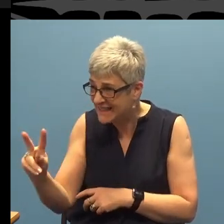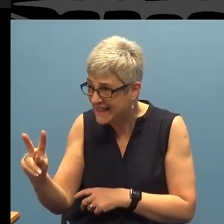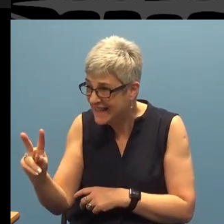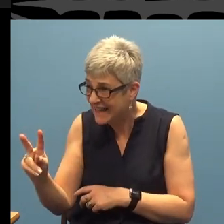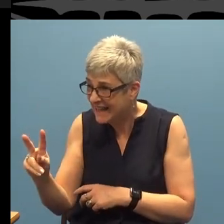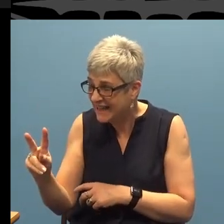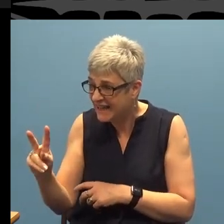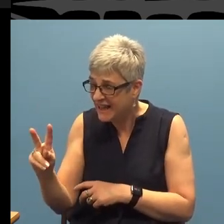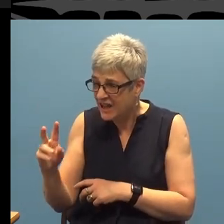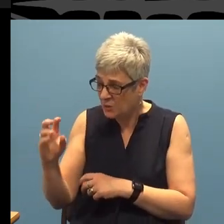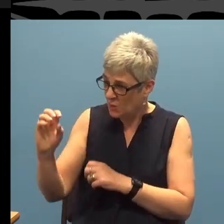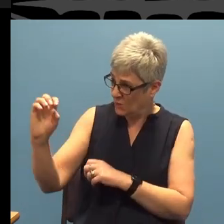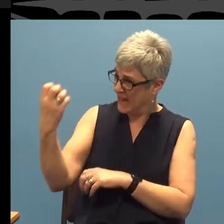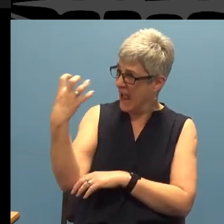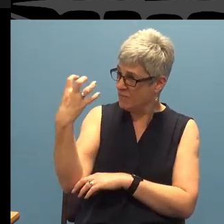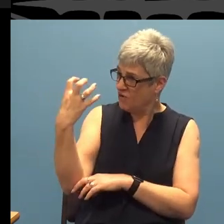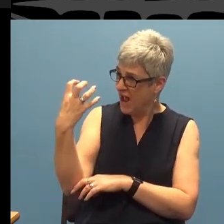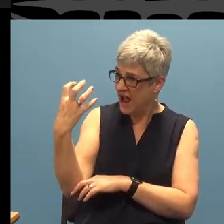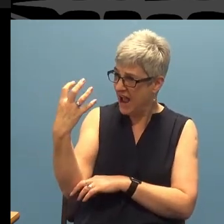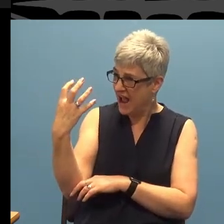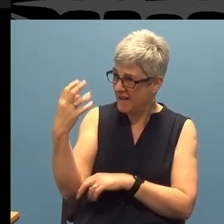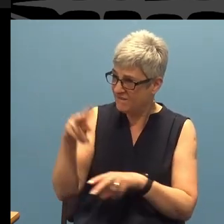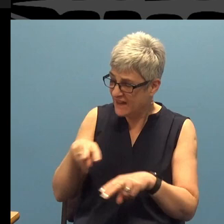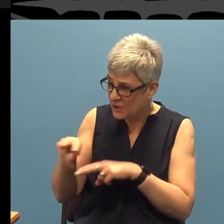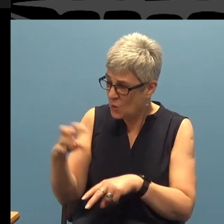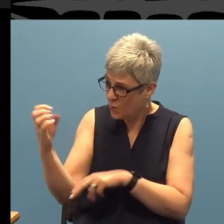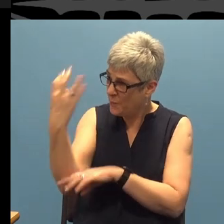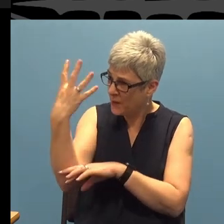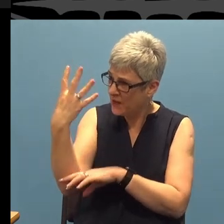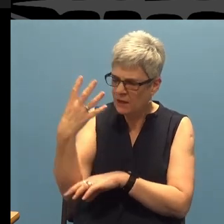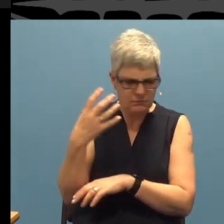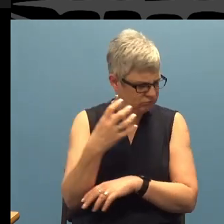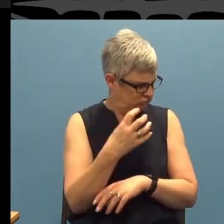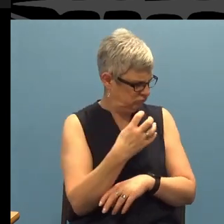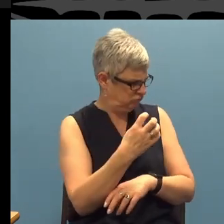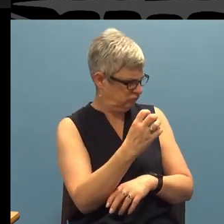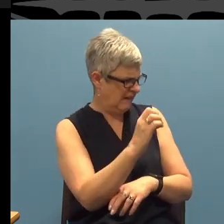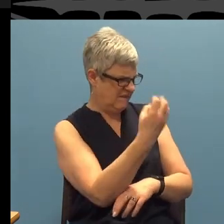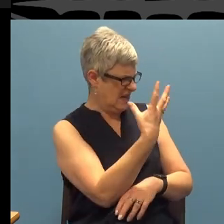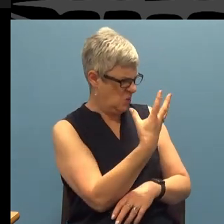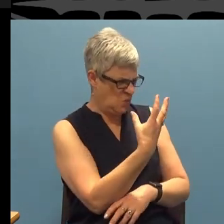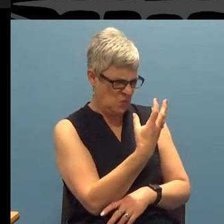you. You need to switch on your video. Video?